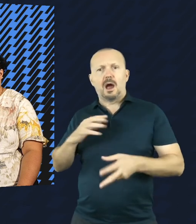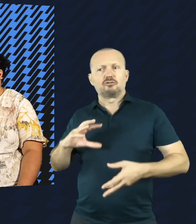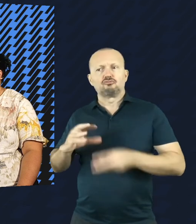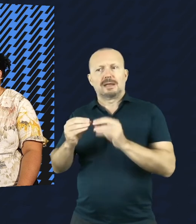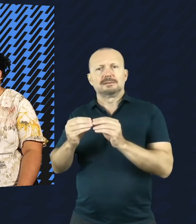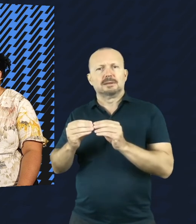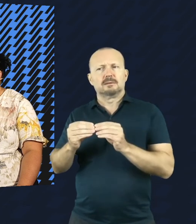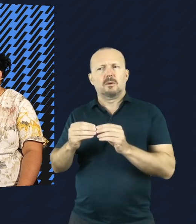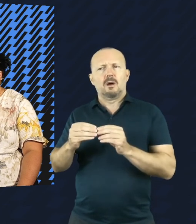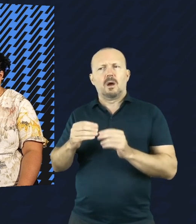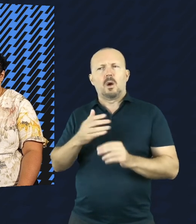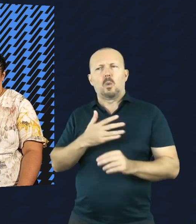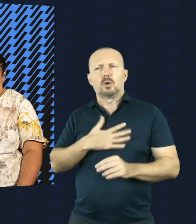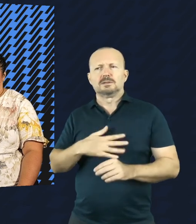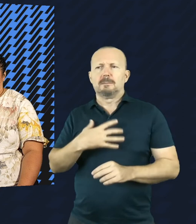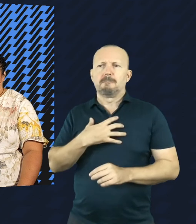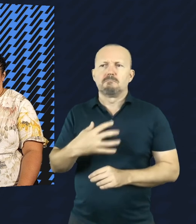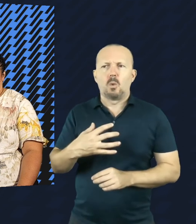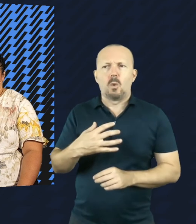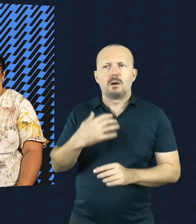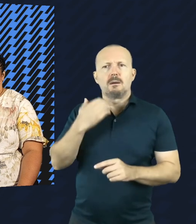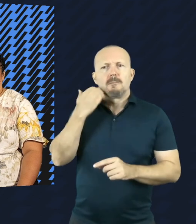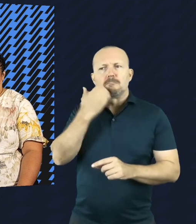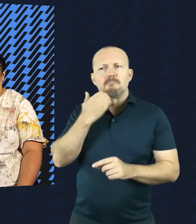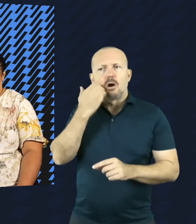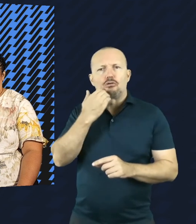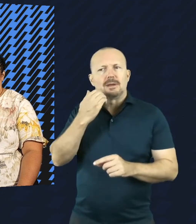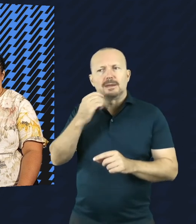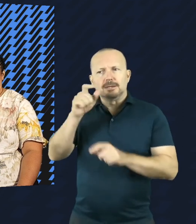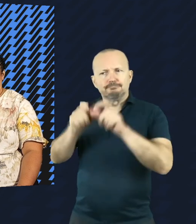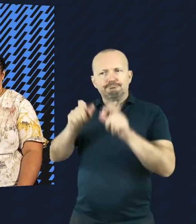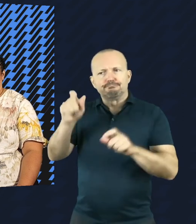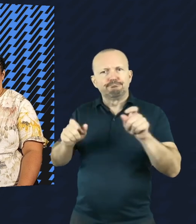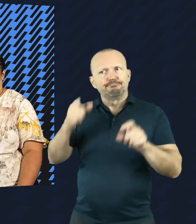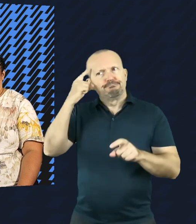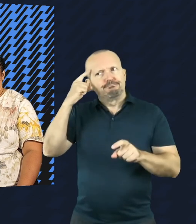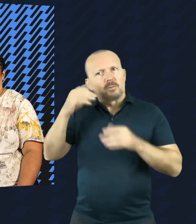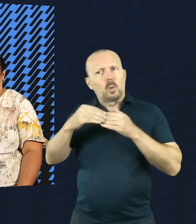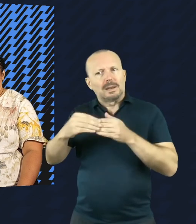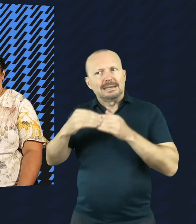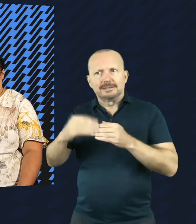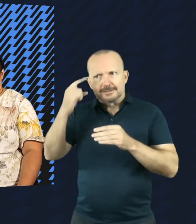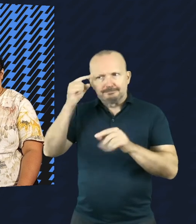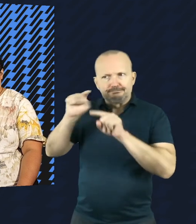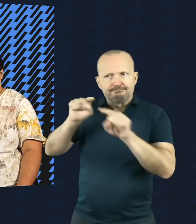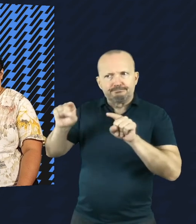Māori thinkers to be a part of this data world. Tell Māori data world